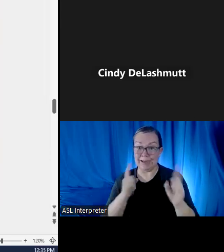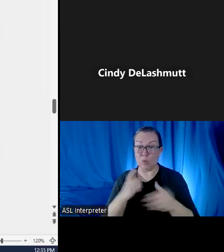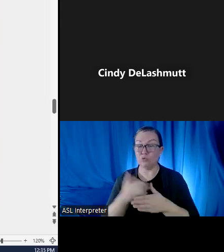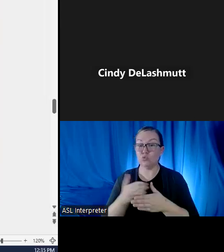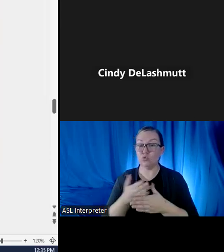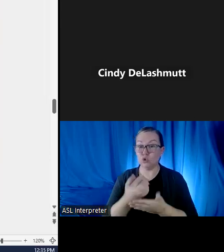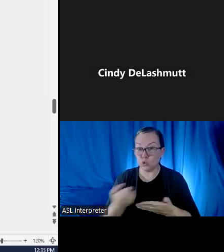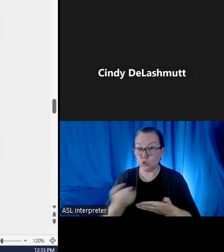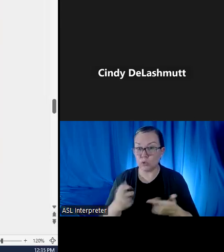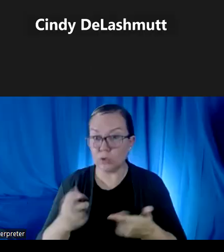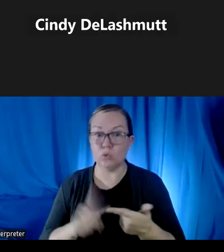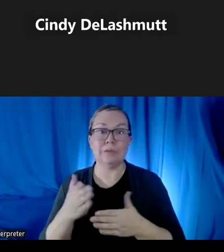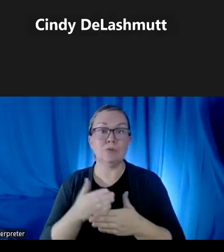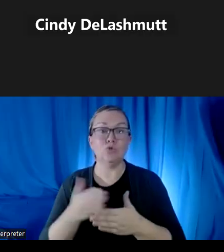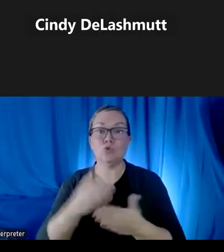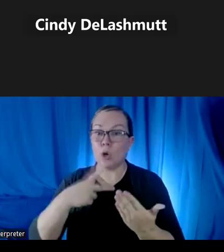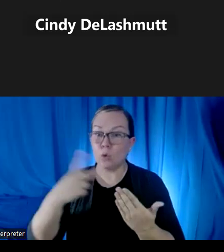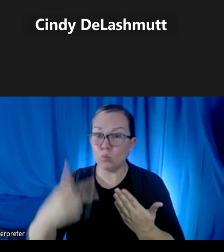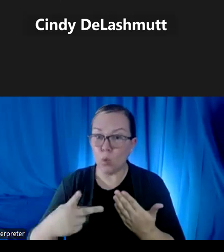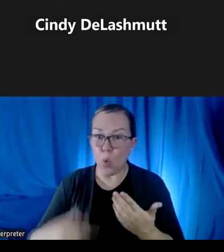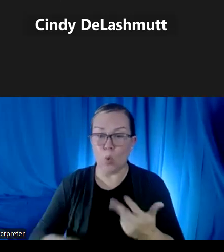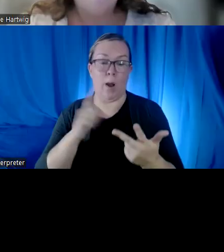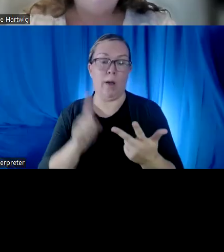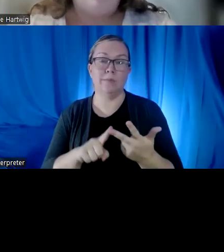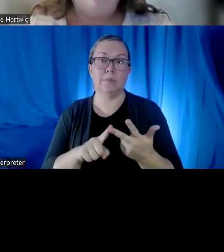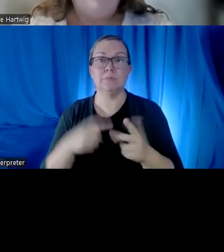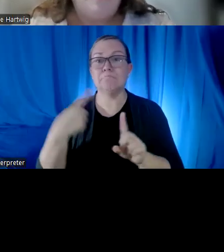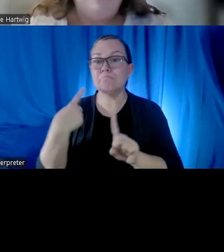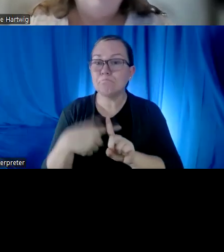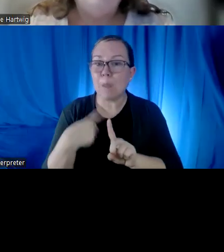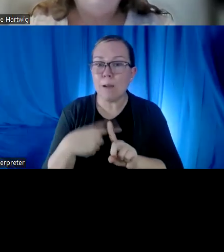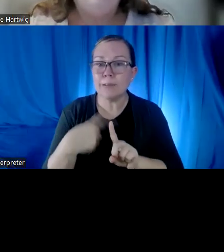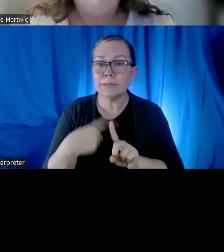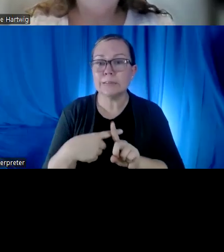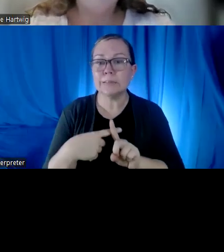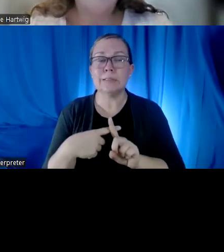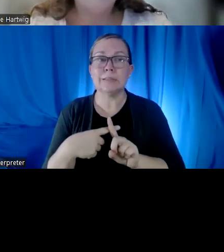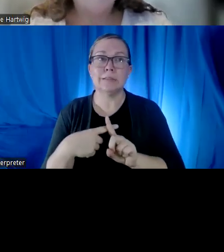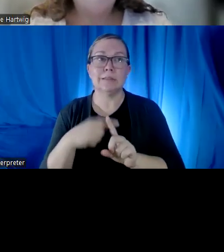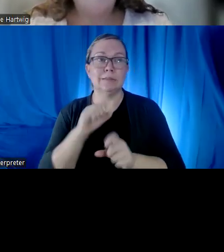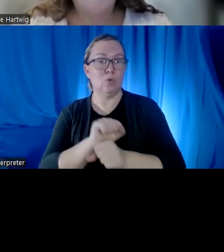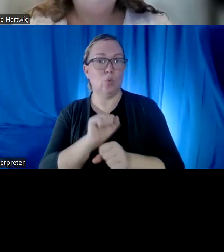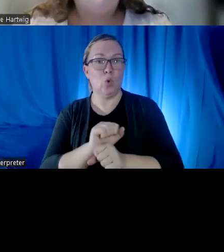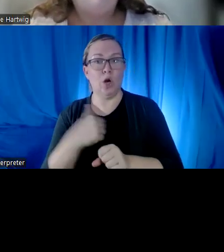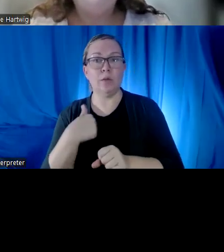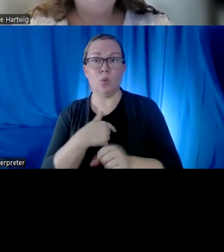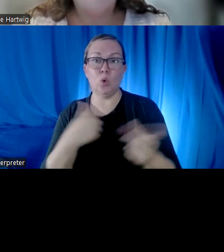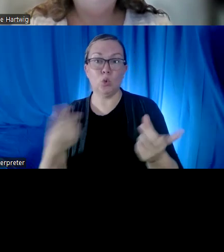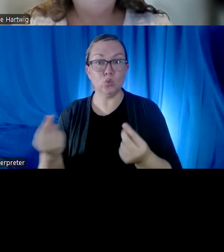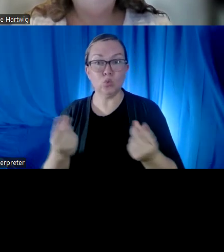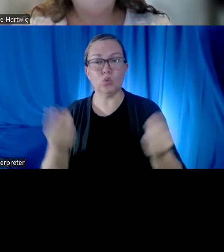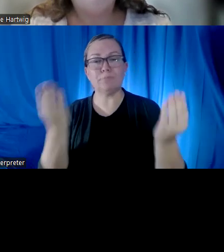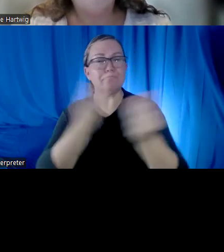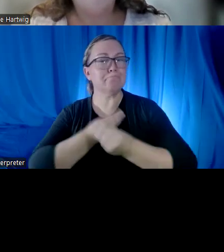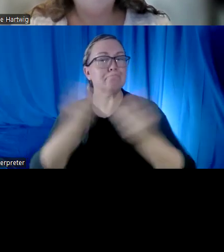resources, share programs, and positive work that we're doing with all the